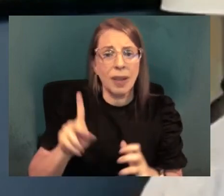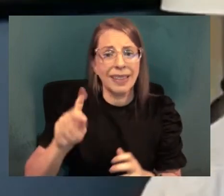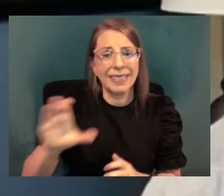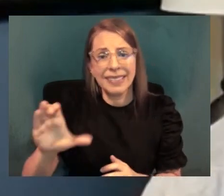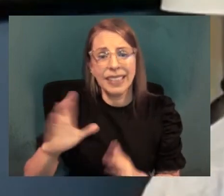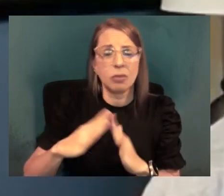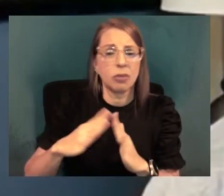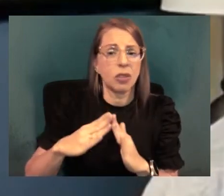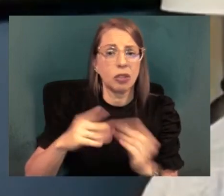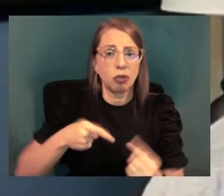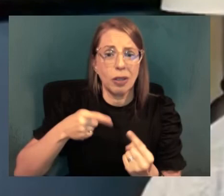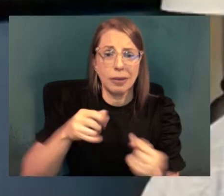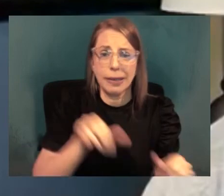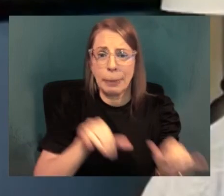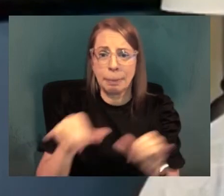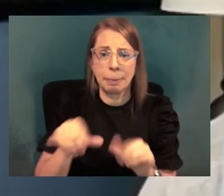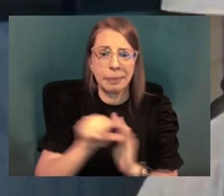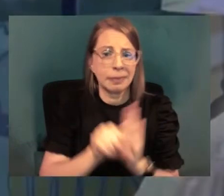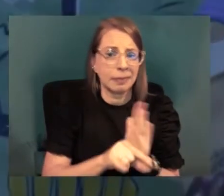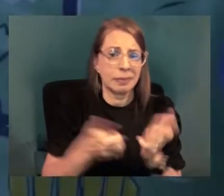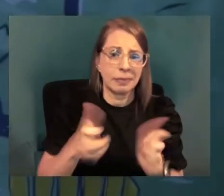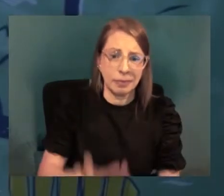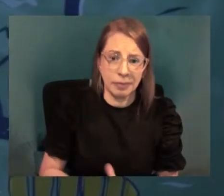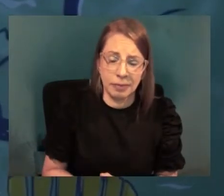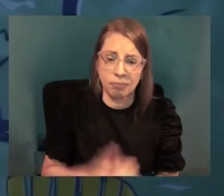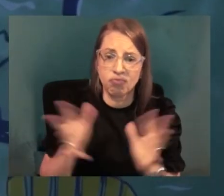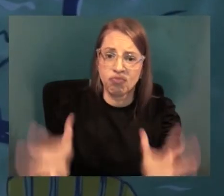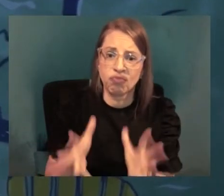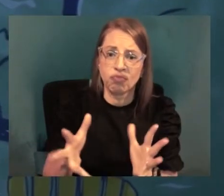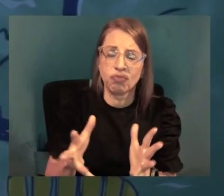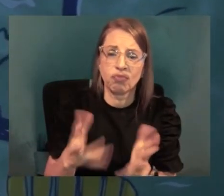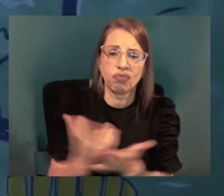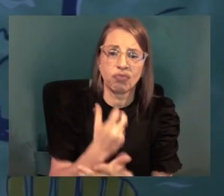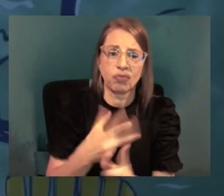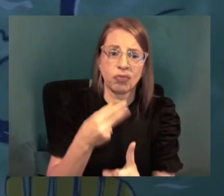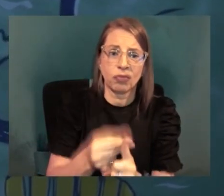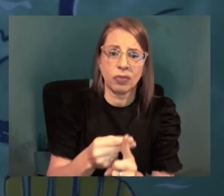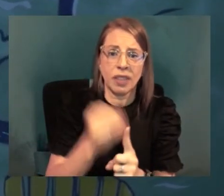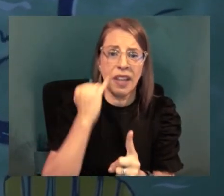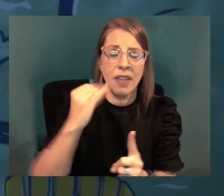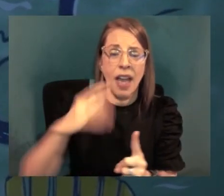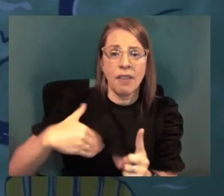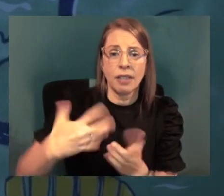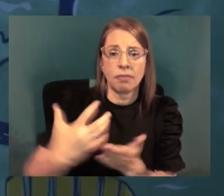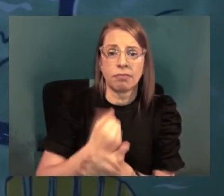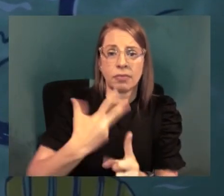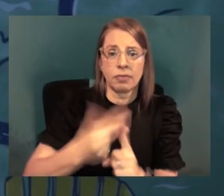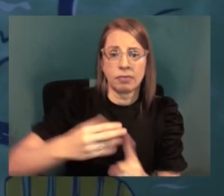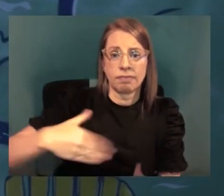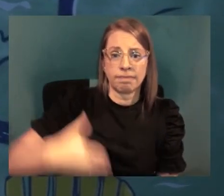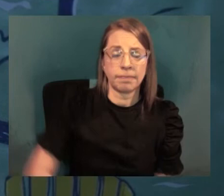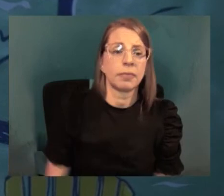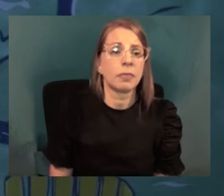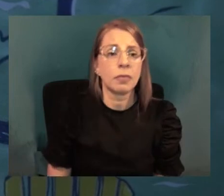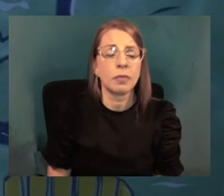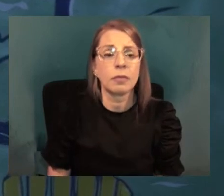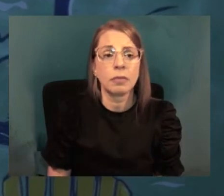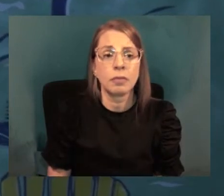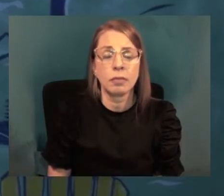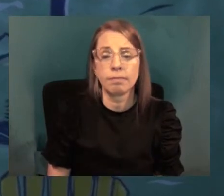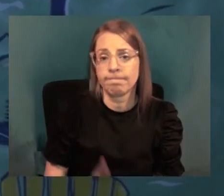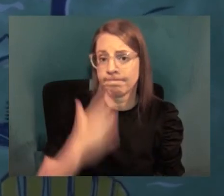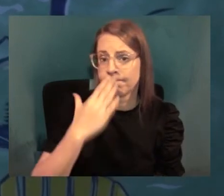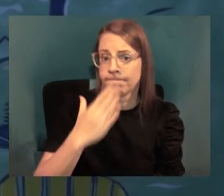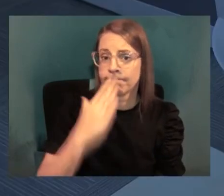community, so continue to encourage vaccination to all of those who've not been vaccinated yet. So a special heads off and thank you again